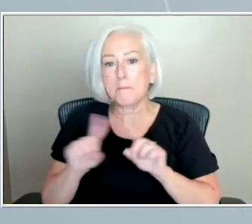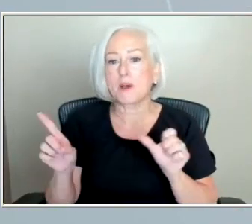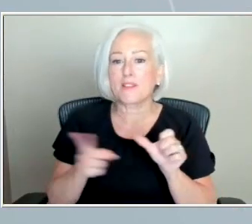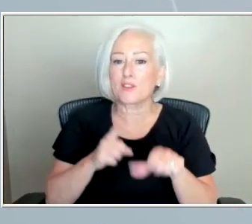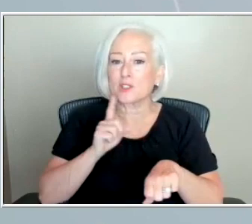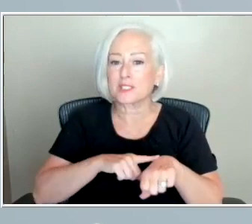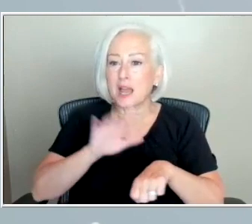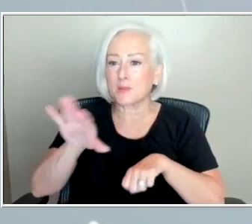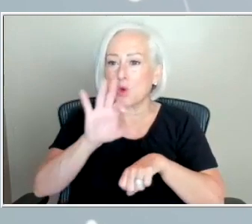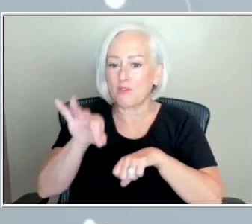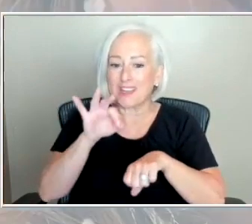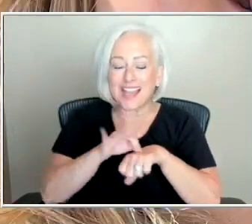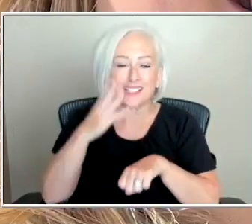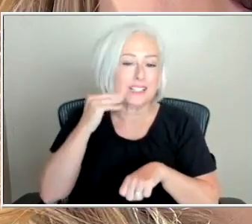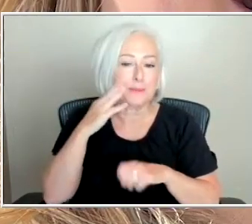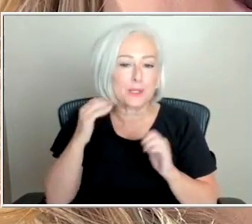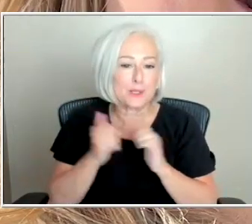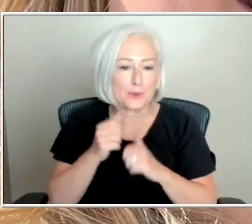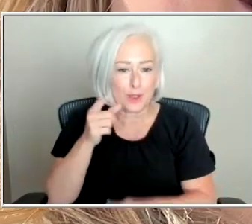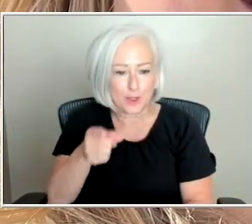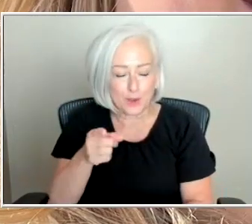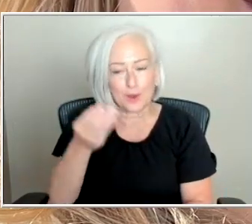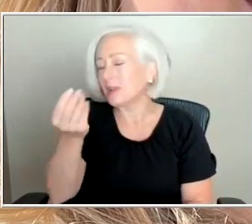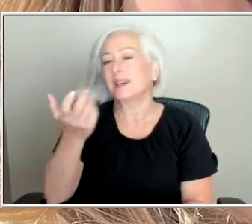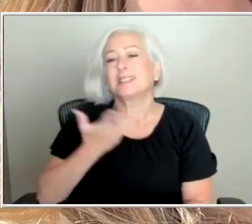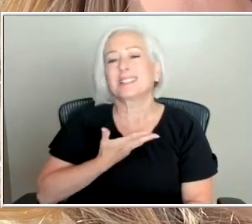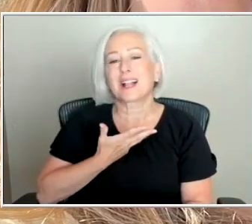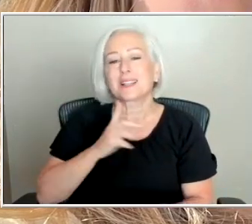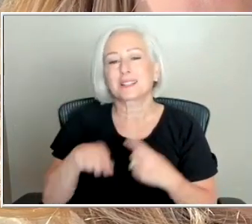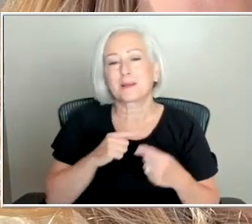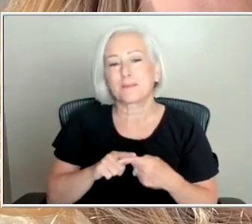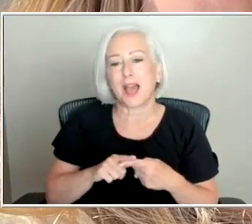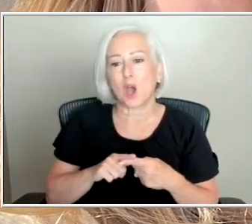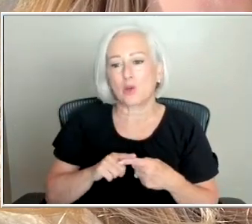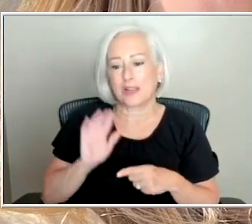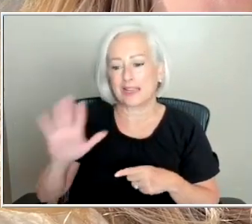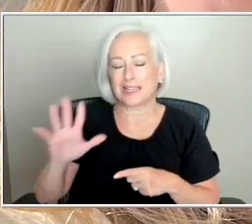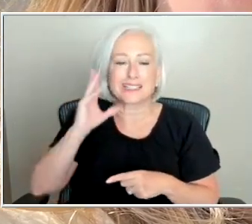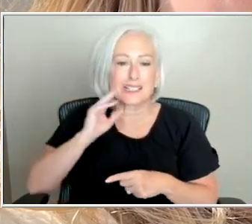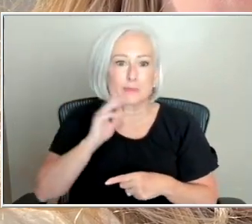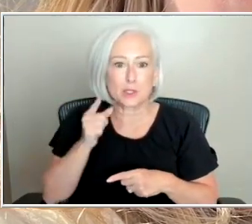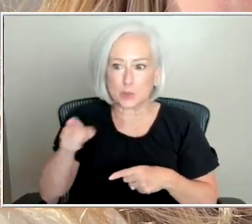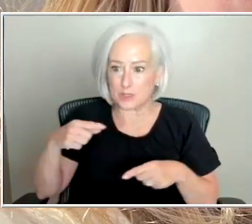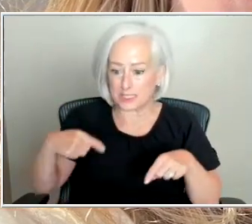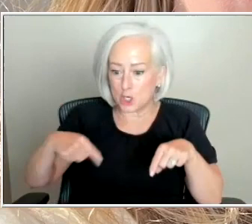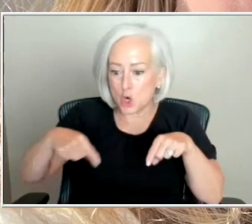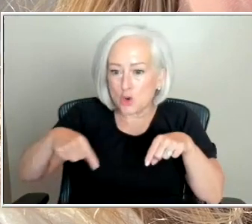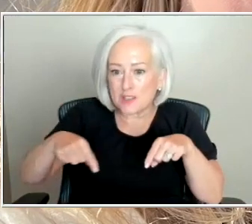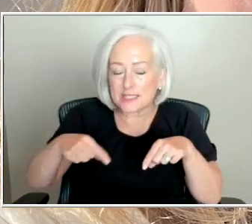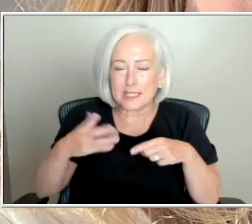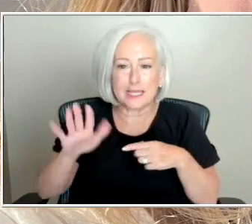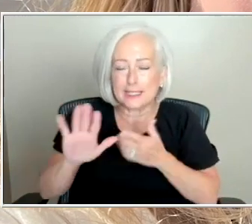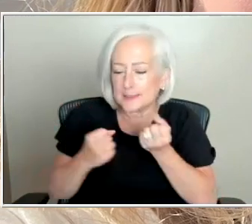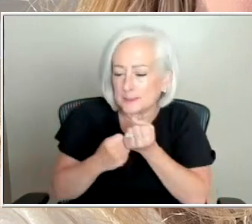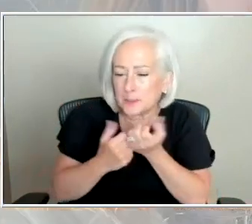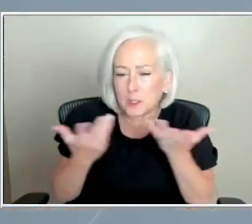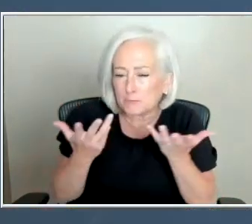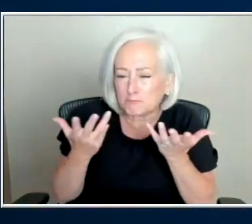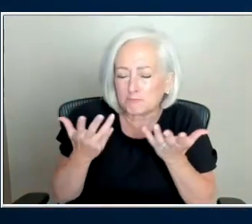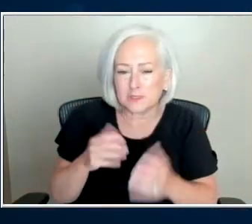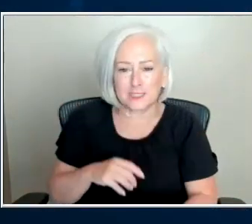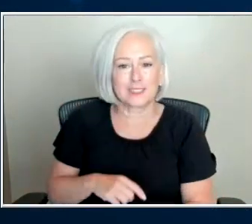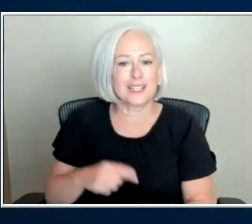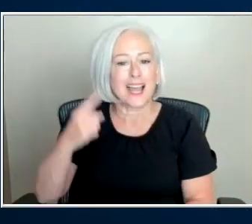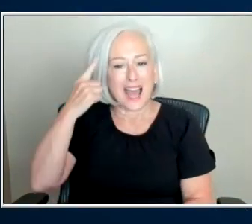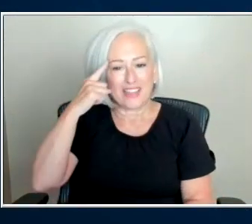went through this with you. Tell us what that was like. Was he nervous? What was that support like? I would say he was